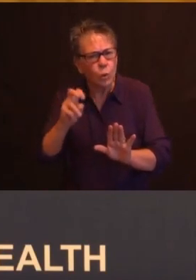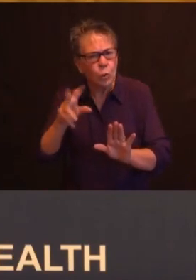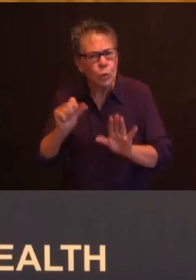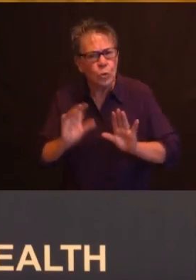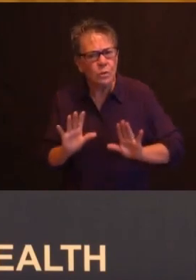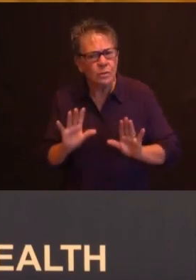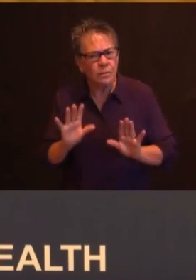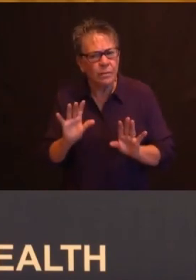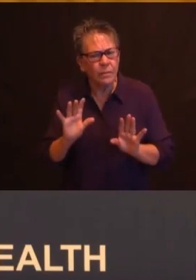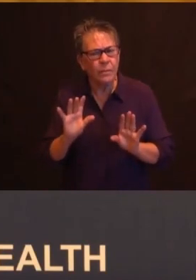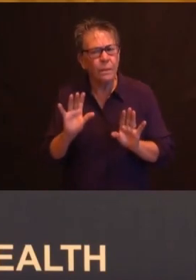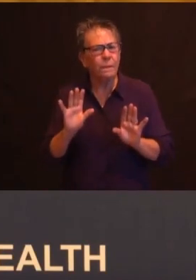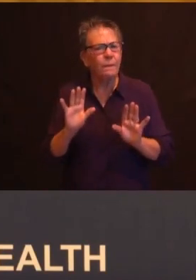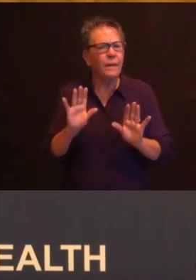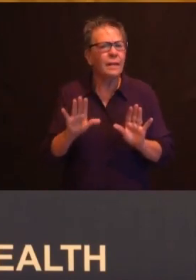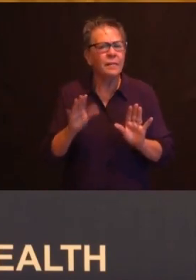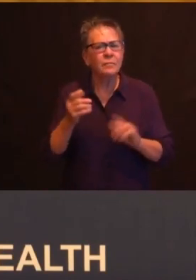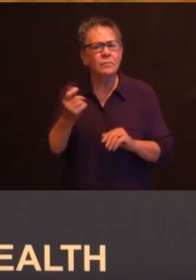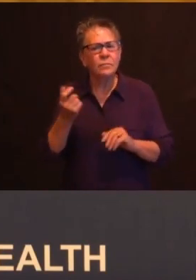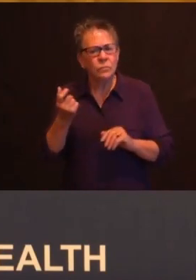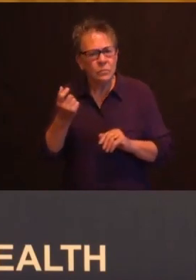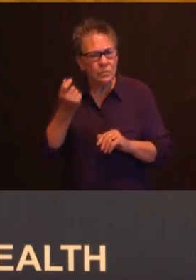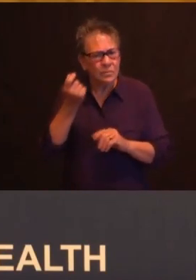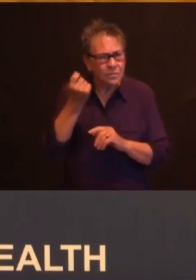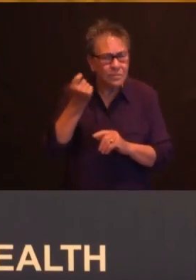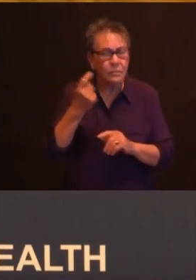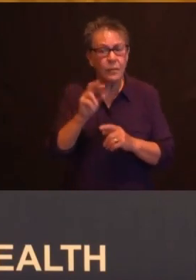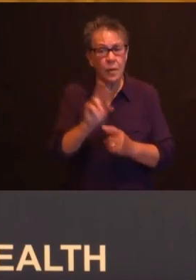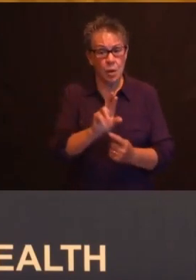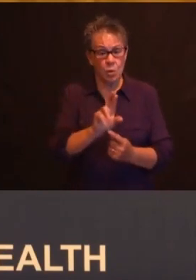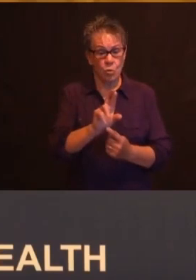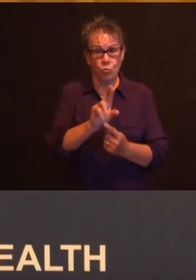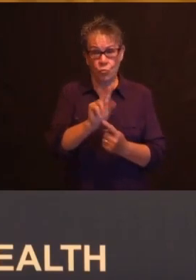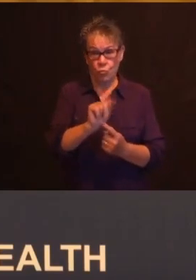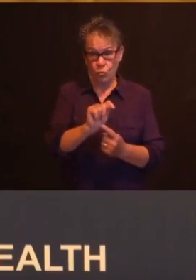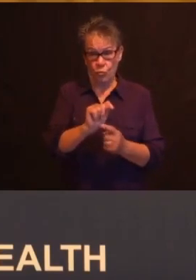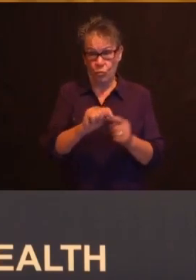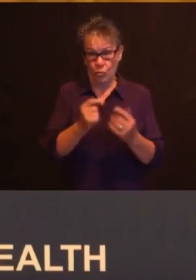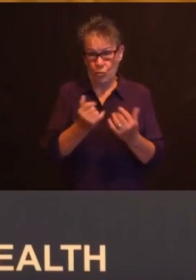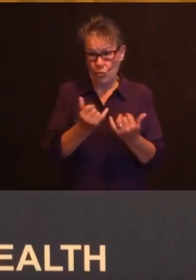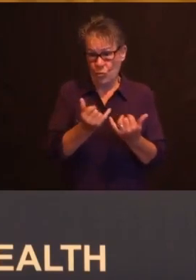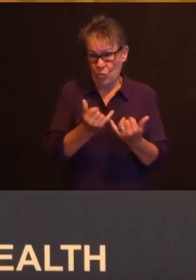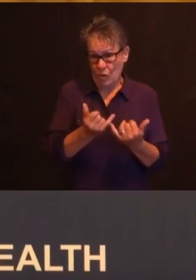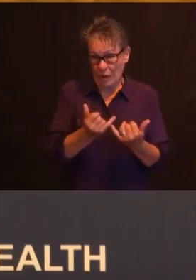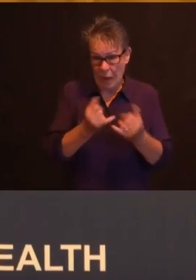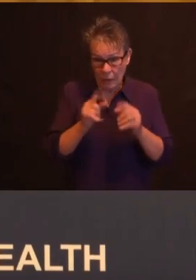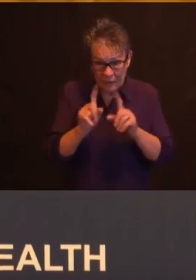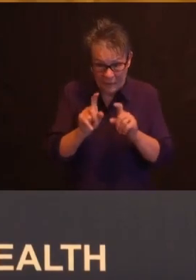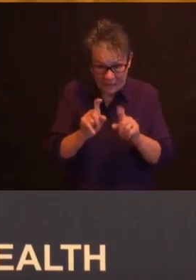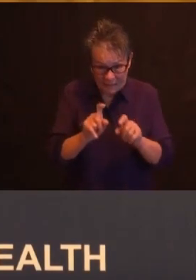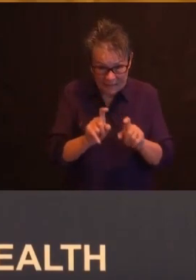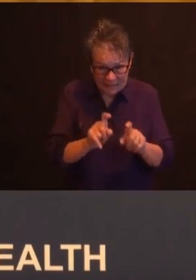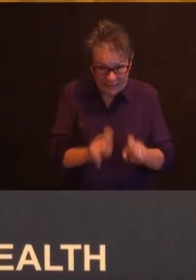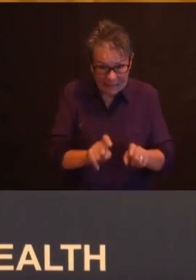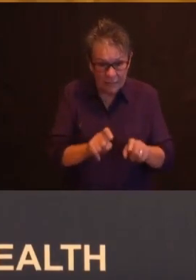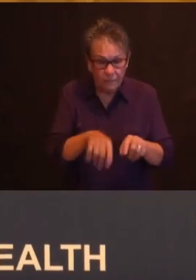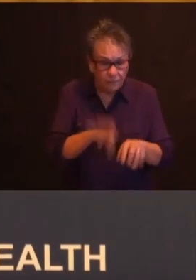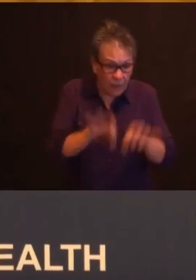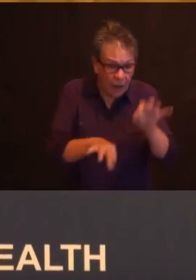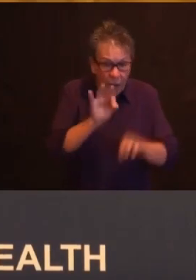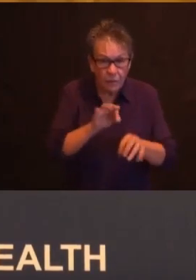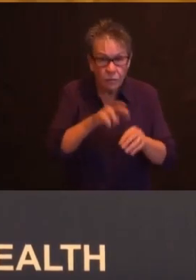indicator. The rate of transmission is a here and now. The spot positivity is a here and now. The new hospitalizations is also a here and now,